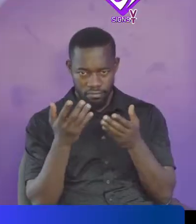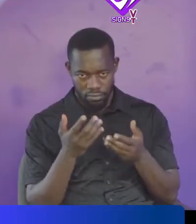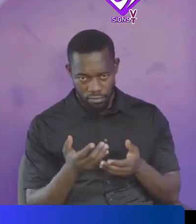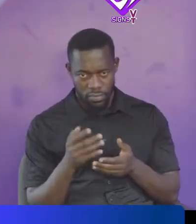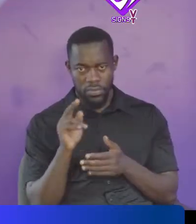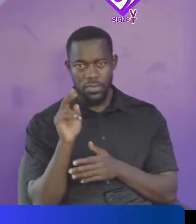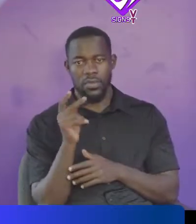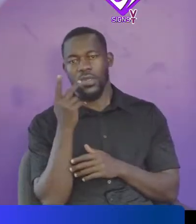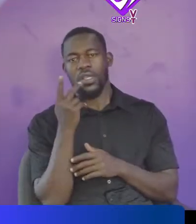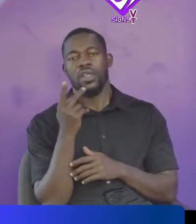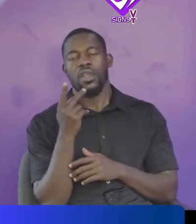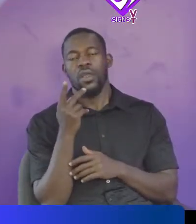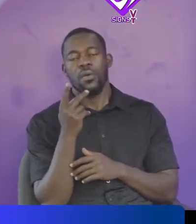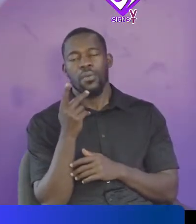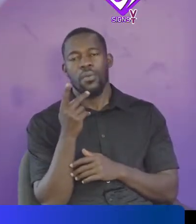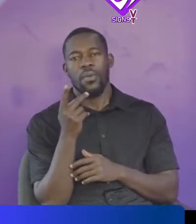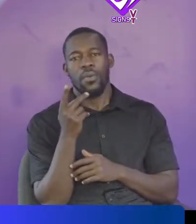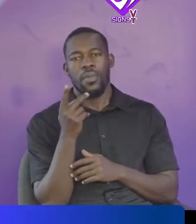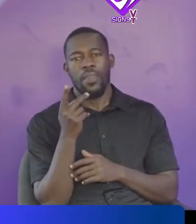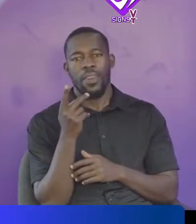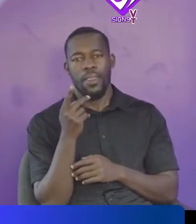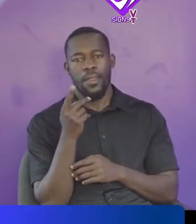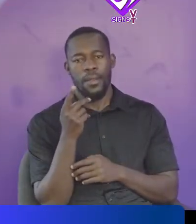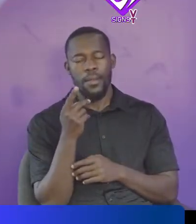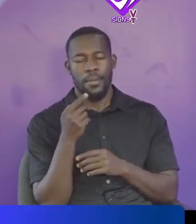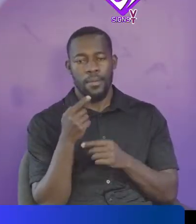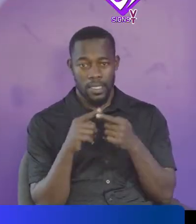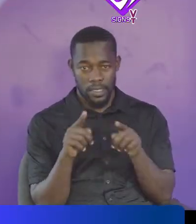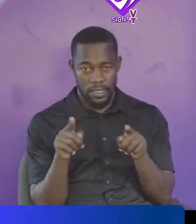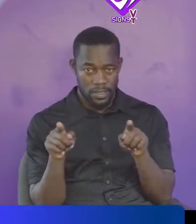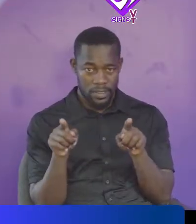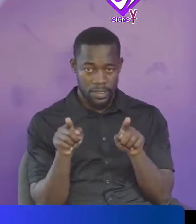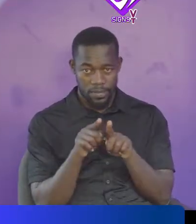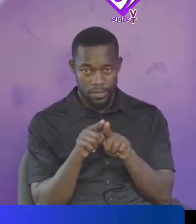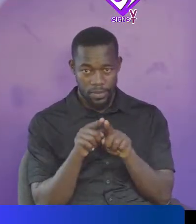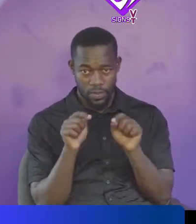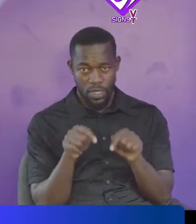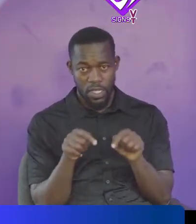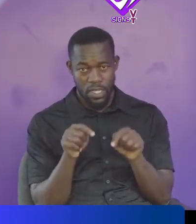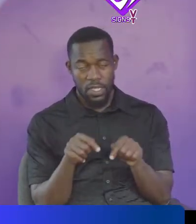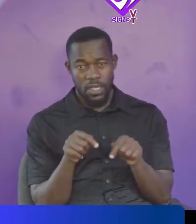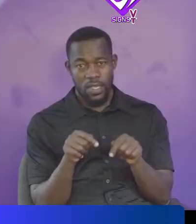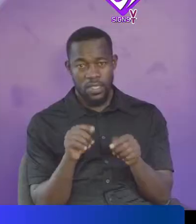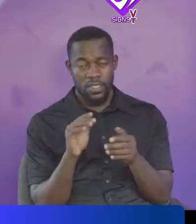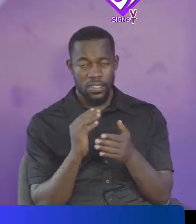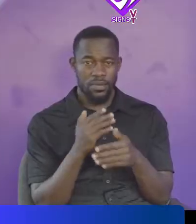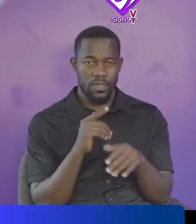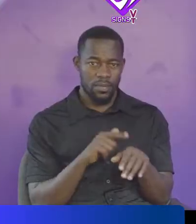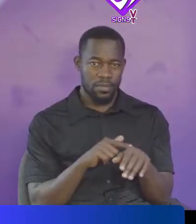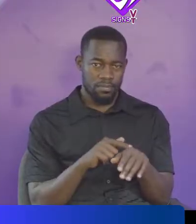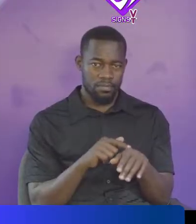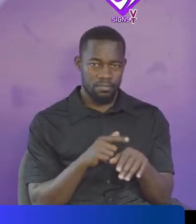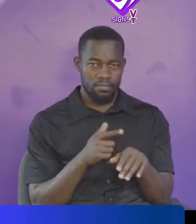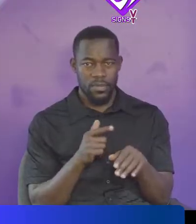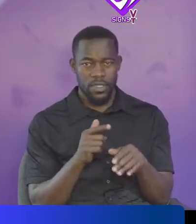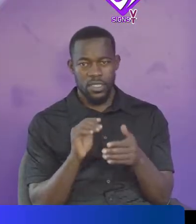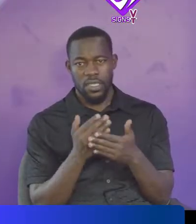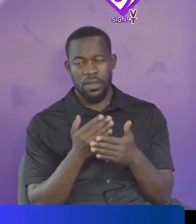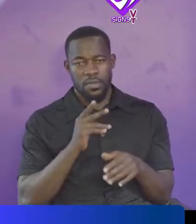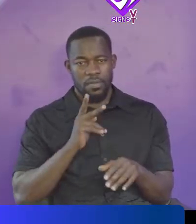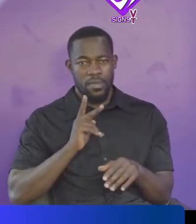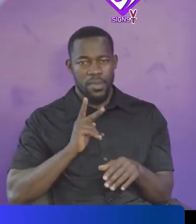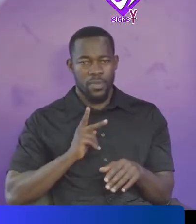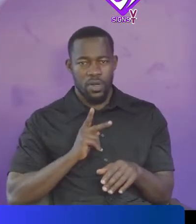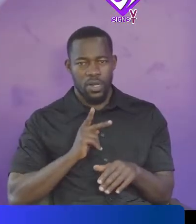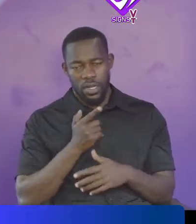thing. We are saying that even as of now, sometimes some people are out of curiosity